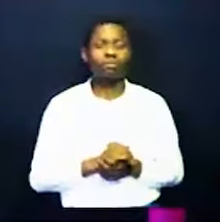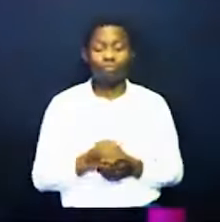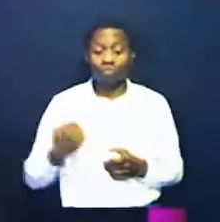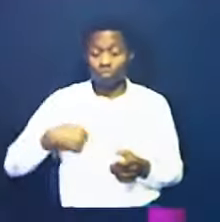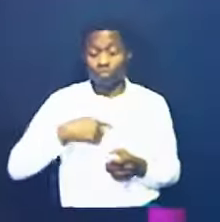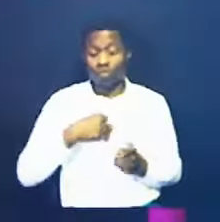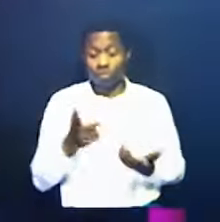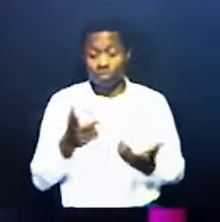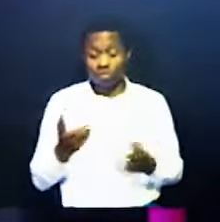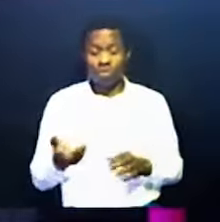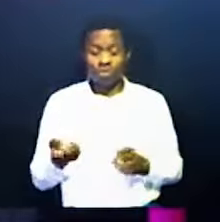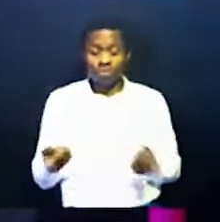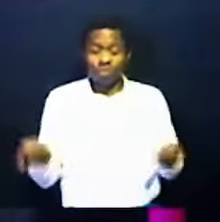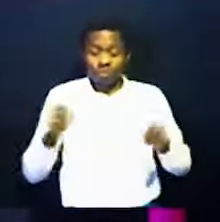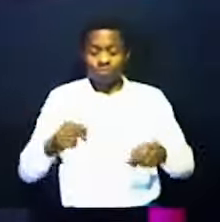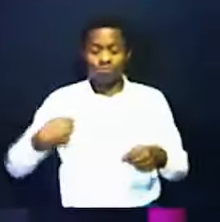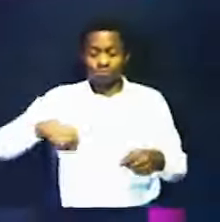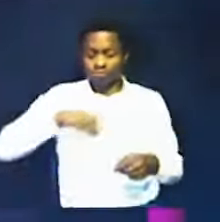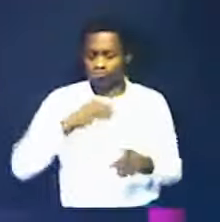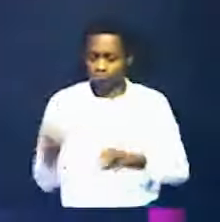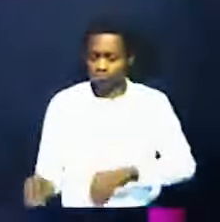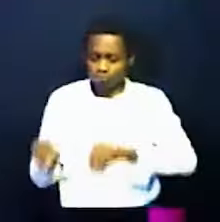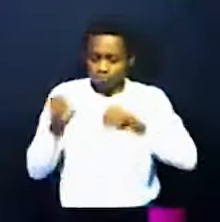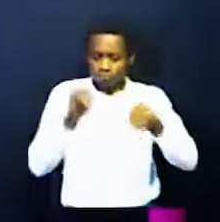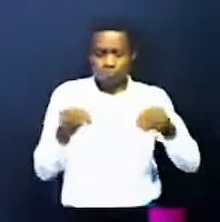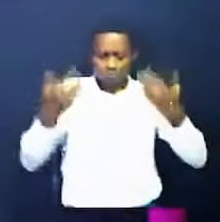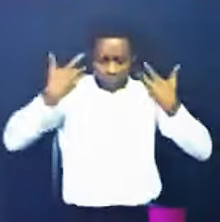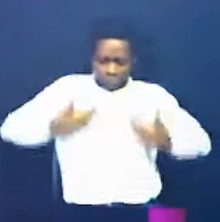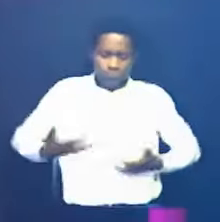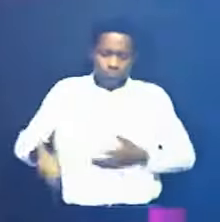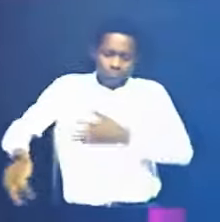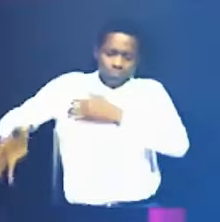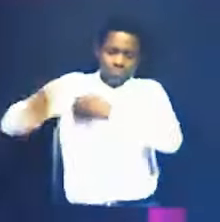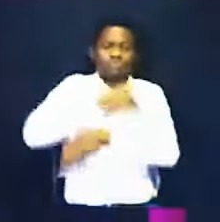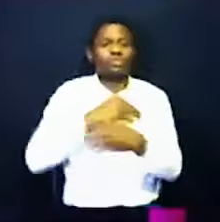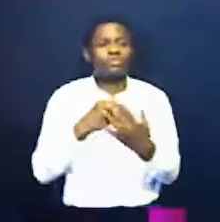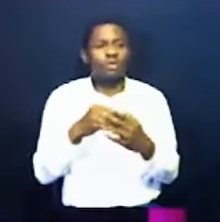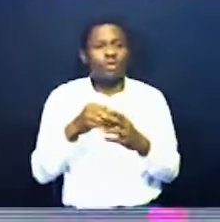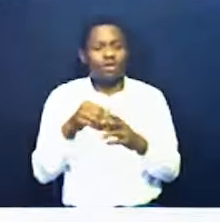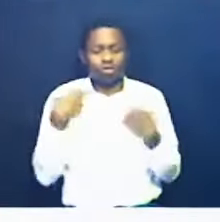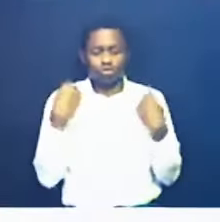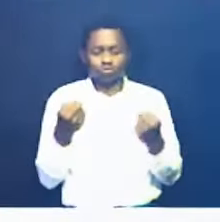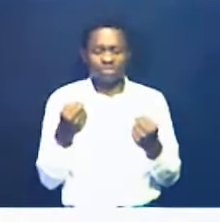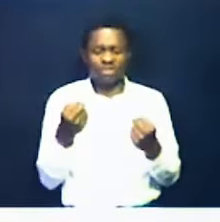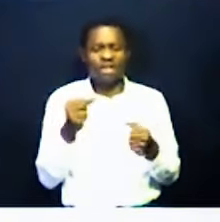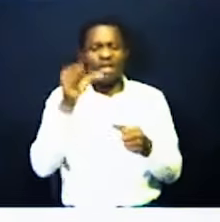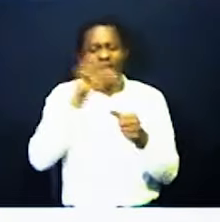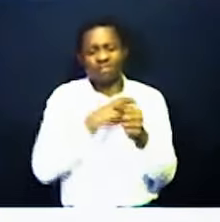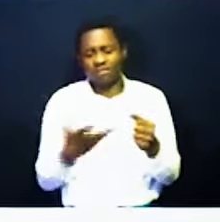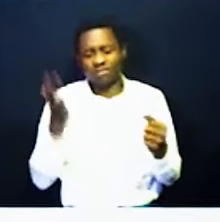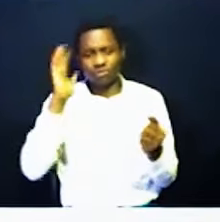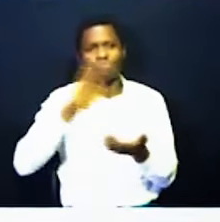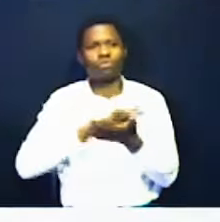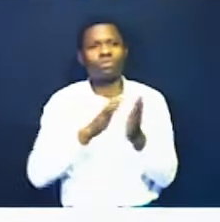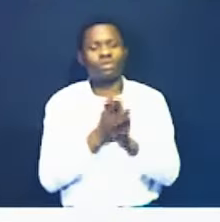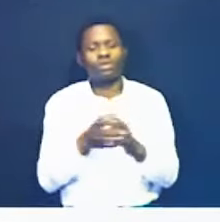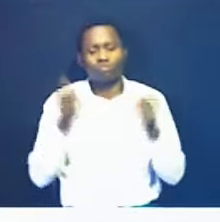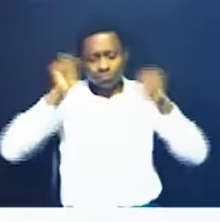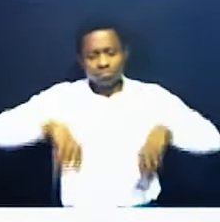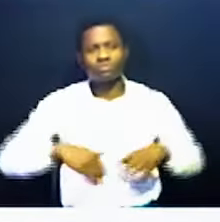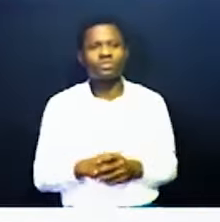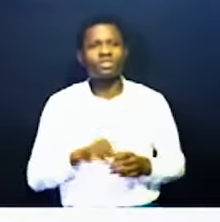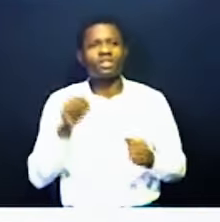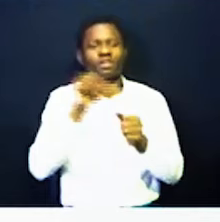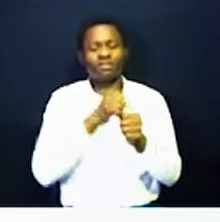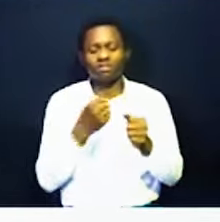on our strengths, say ye sheye nga ho odin. There will be nothing out there that we will call impossible. Bi enwa ye be hunu se entumi nye. Not at all. Ye